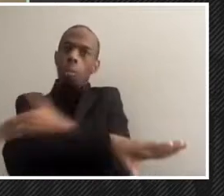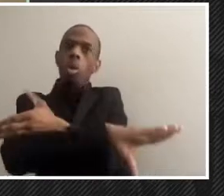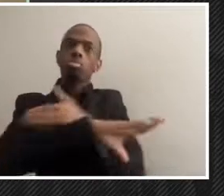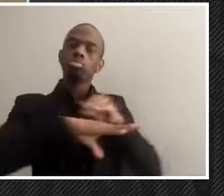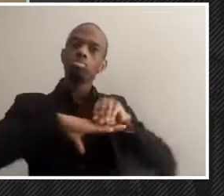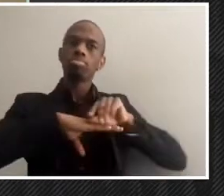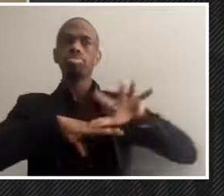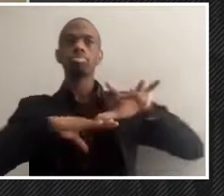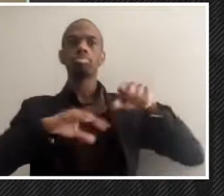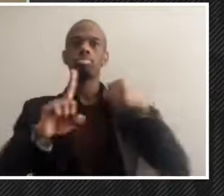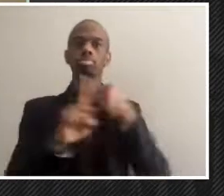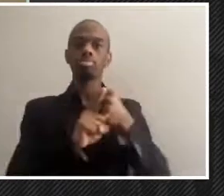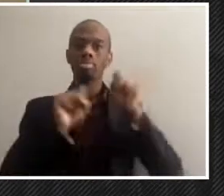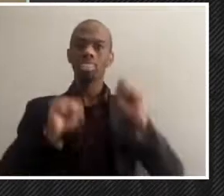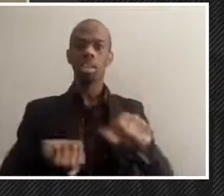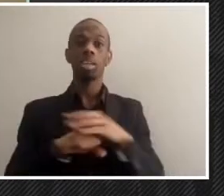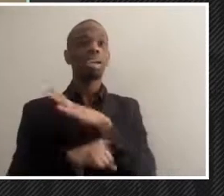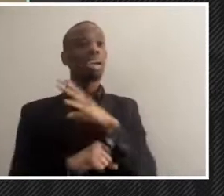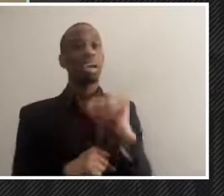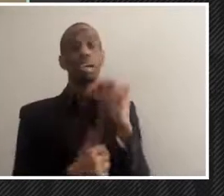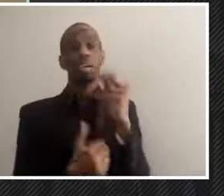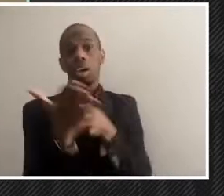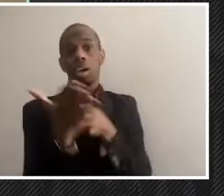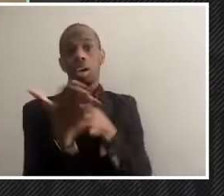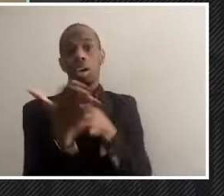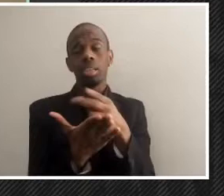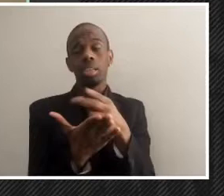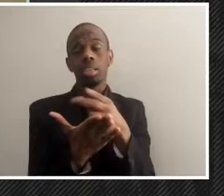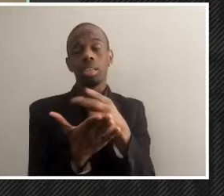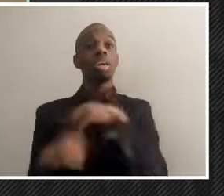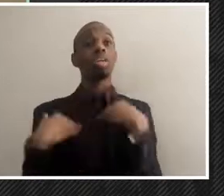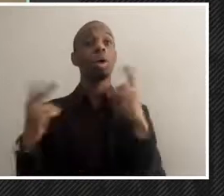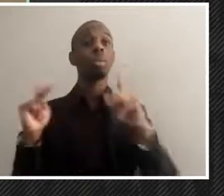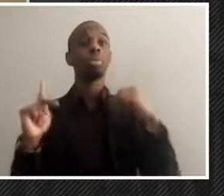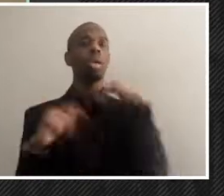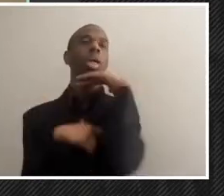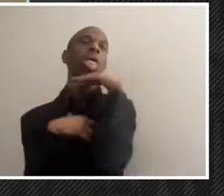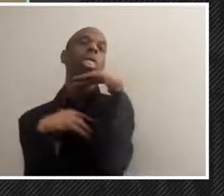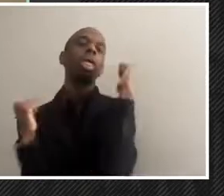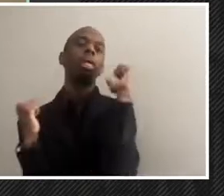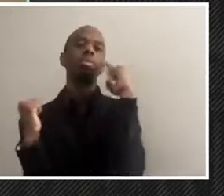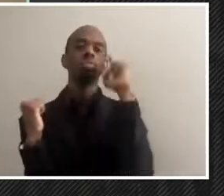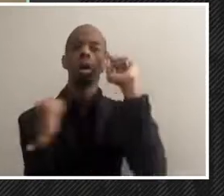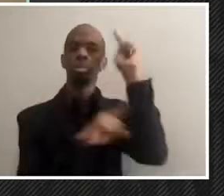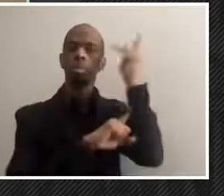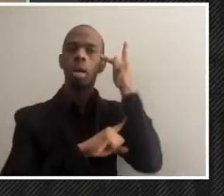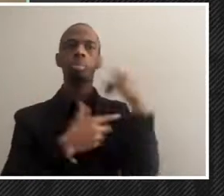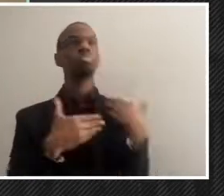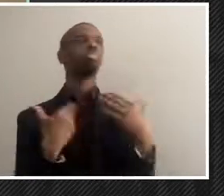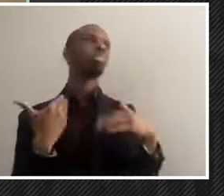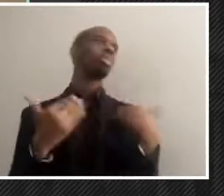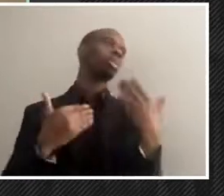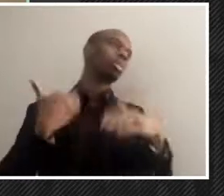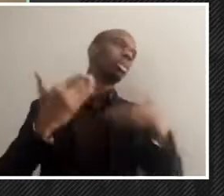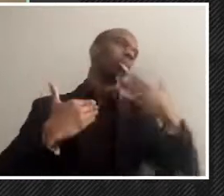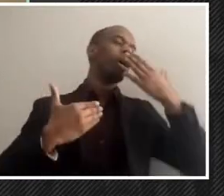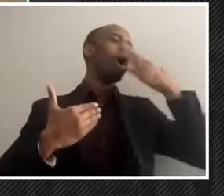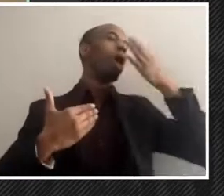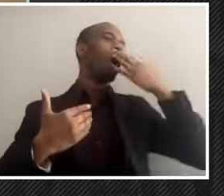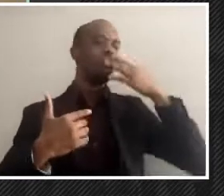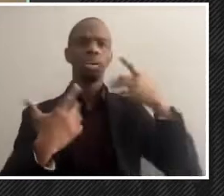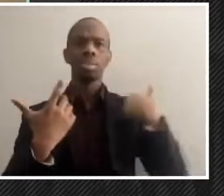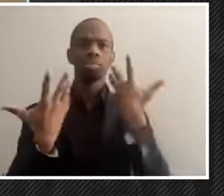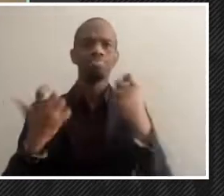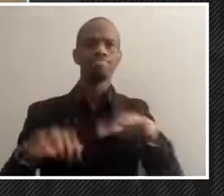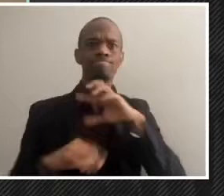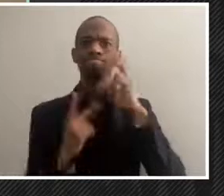they're not counting tallies and keeping score. They want to see these wins in communities, not just on paper. And also the thing that gives me